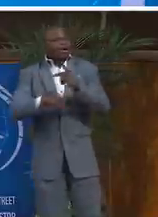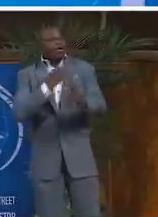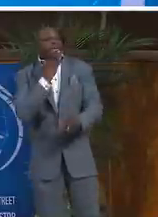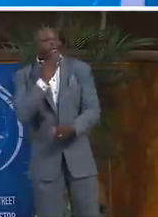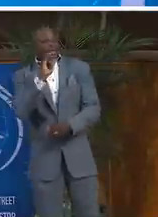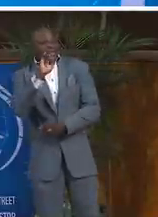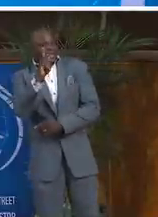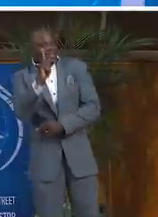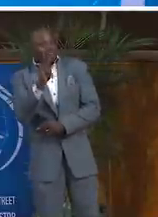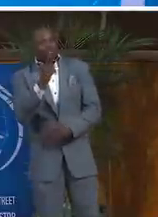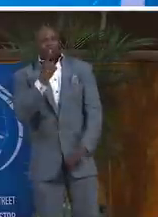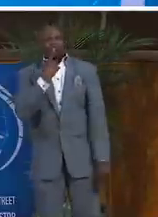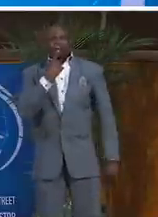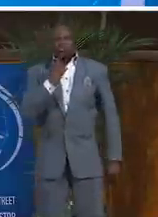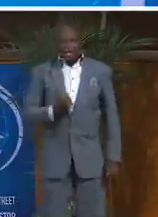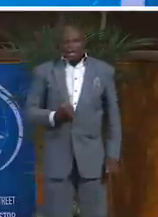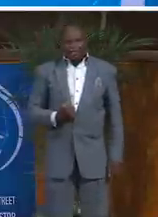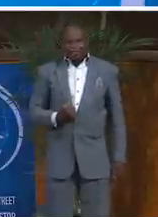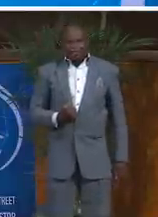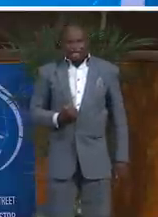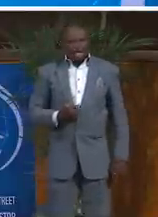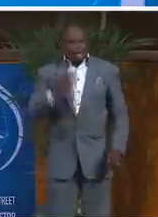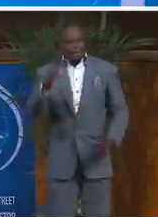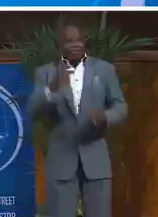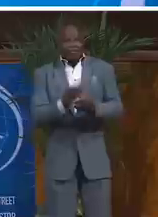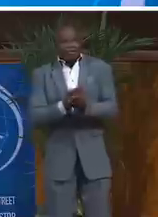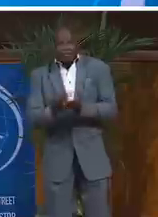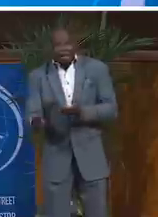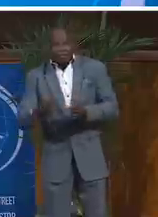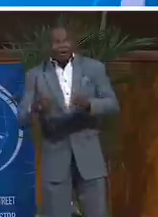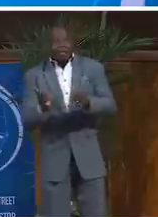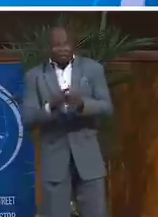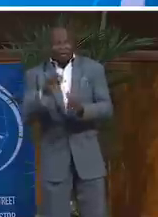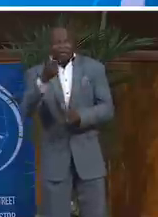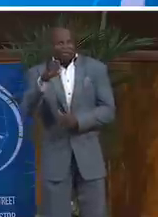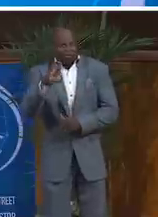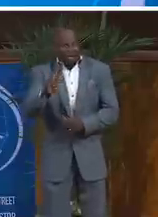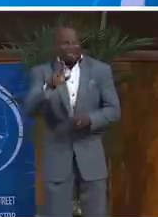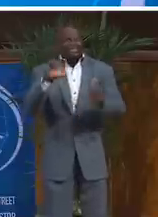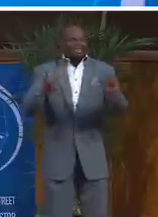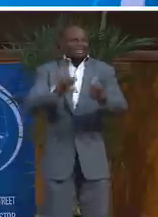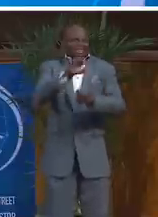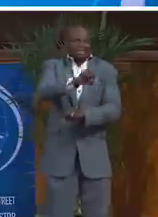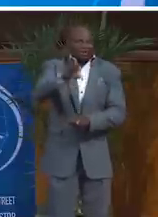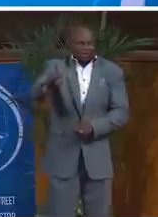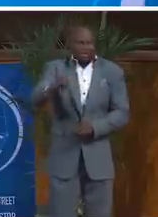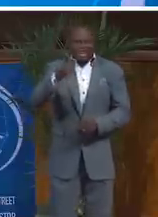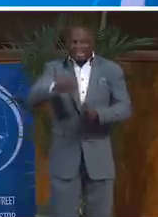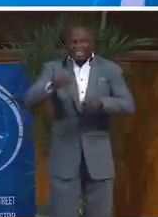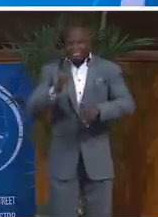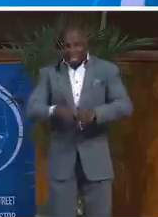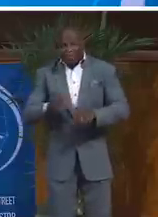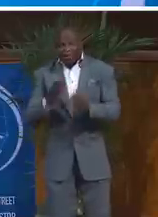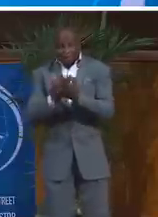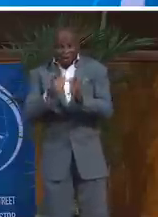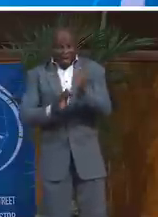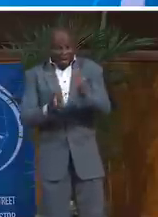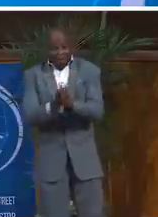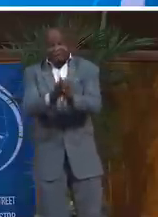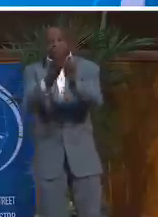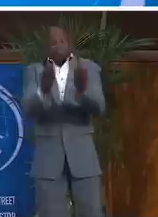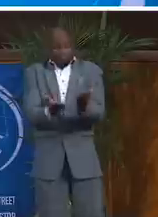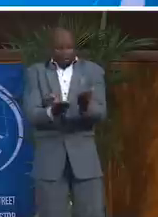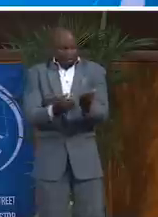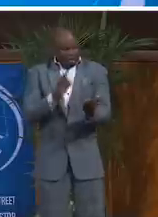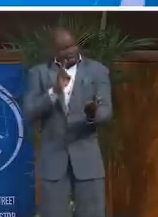in red. Now, in case you failed first grade Sunday school, anytime you got a good Bible